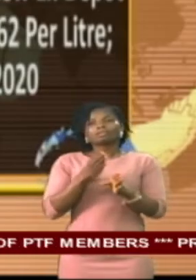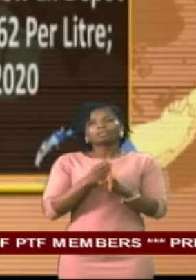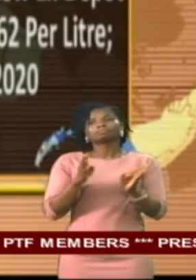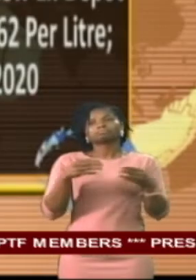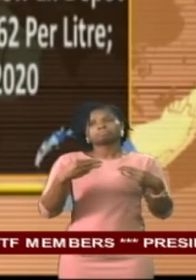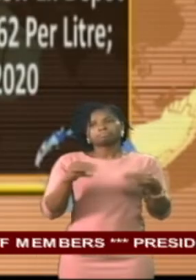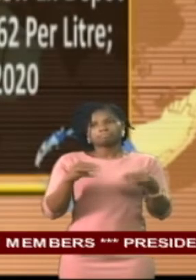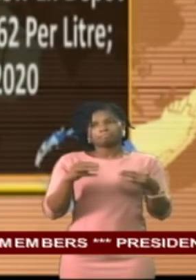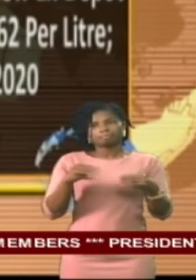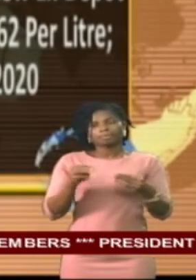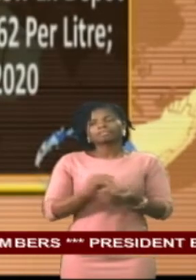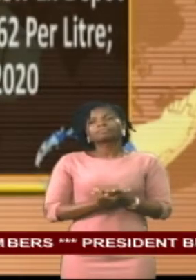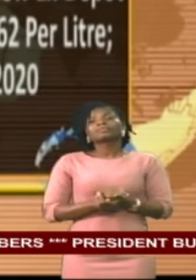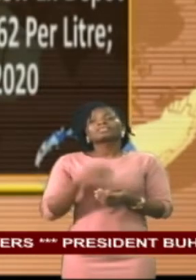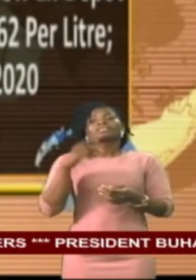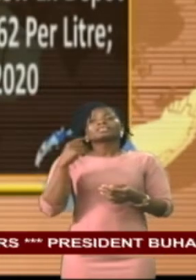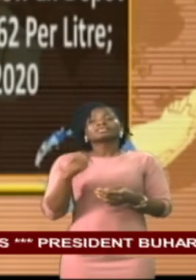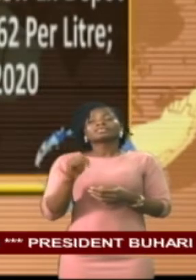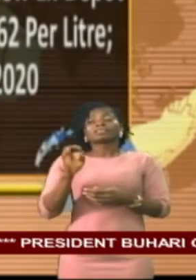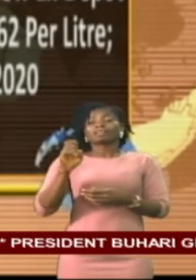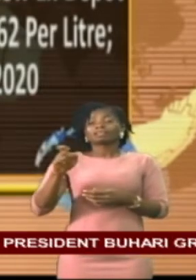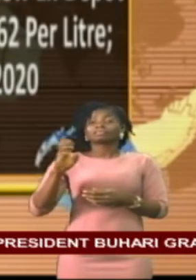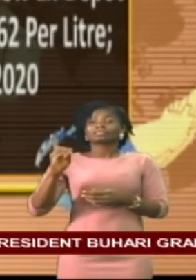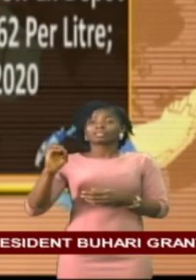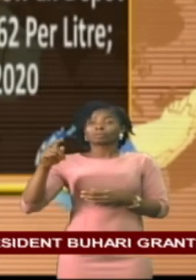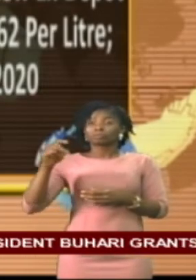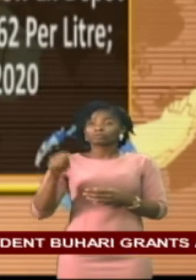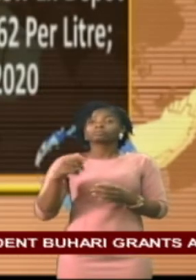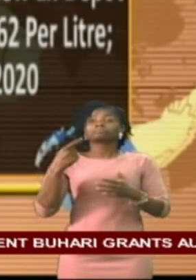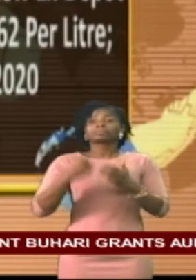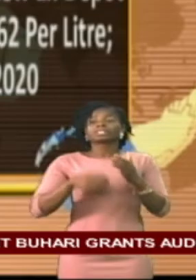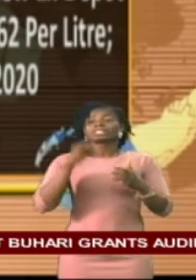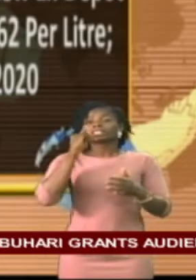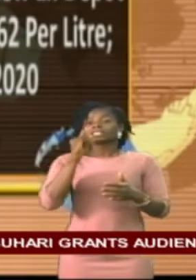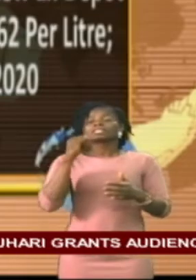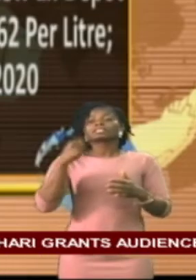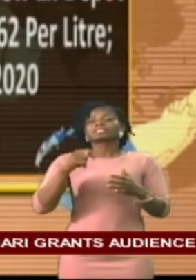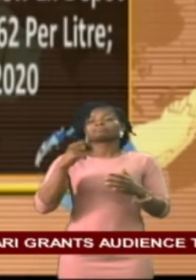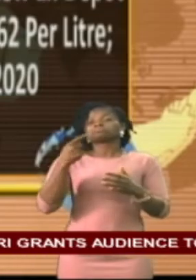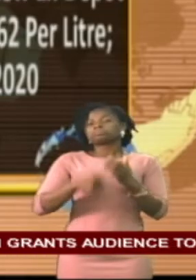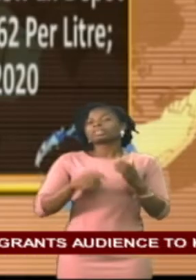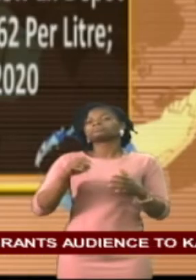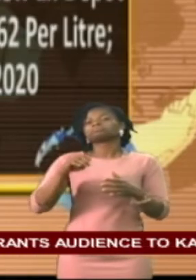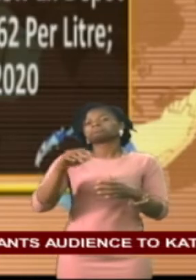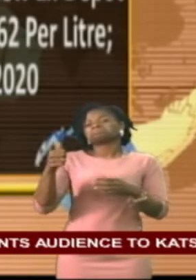deregulation of petroleum. The ex-depot price is the price at which depot owners sell the commodity to